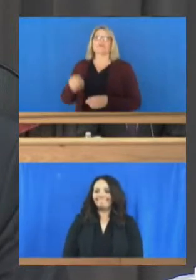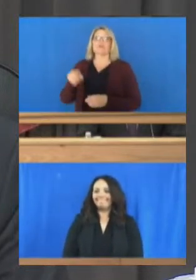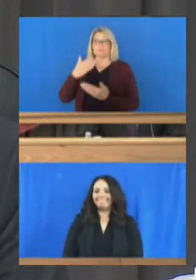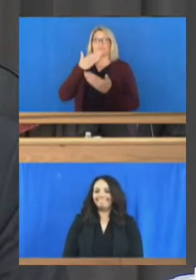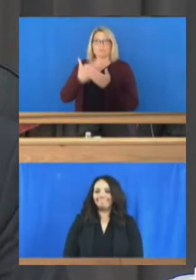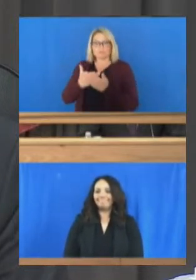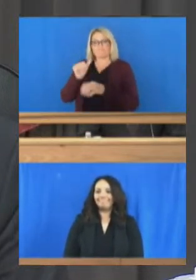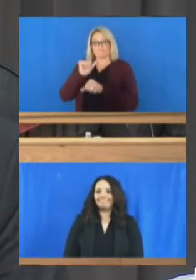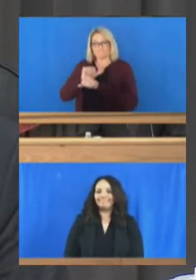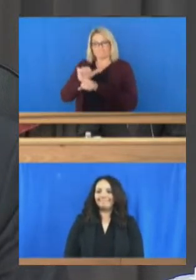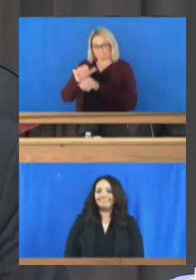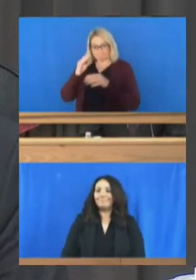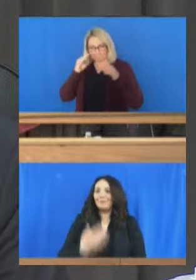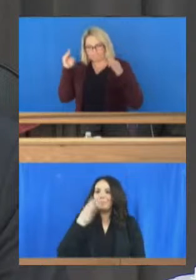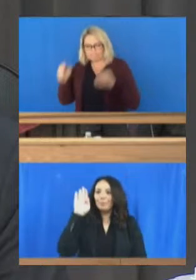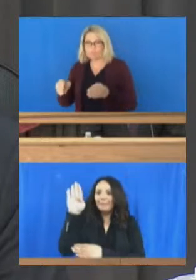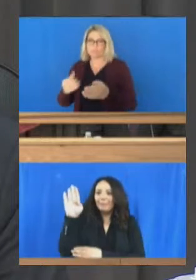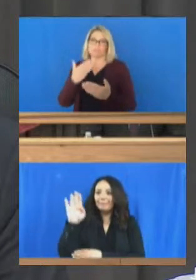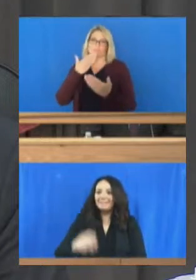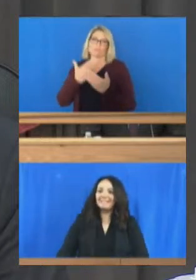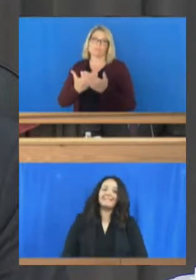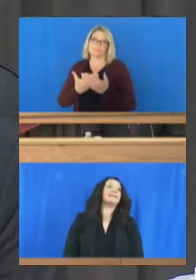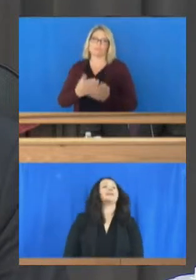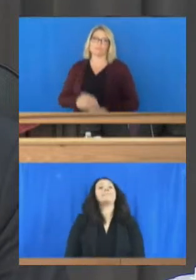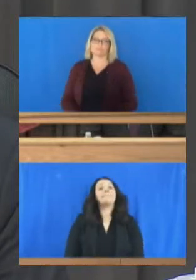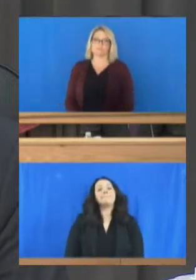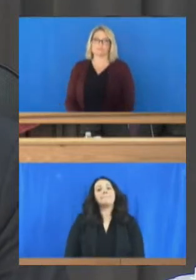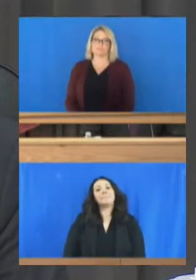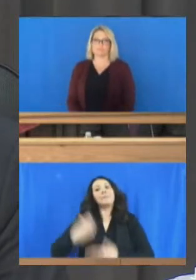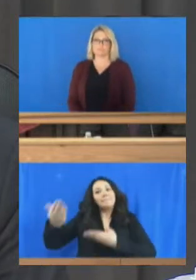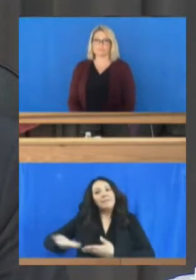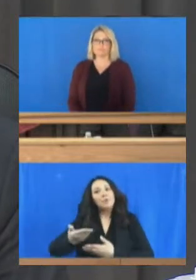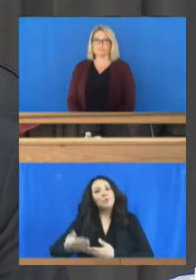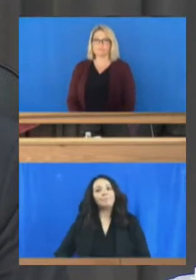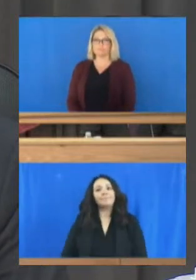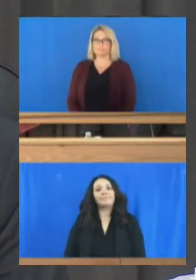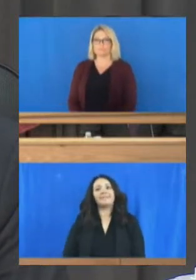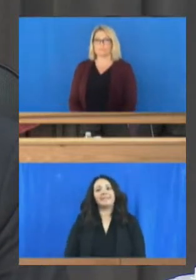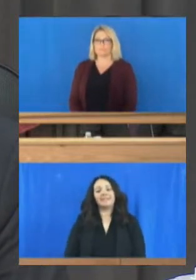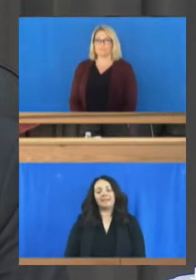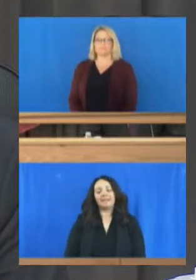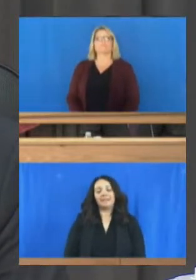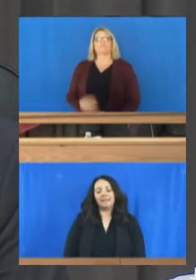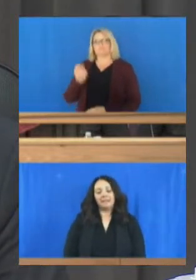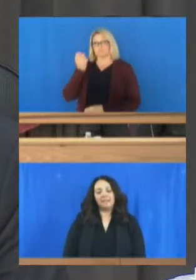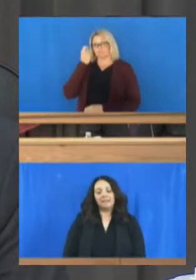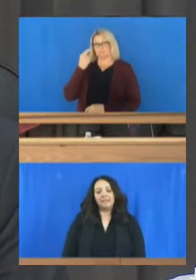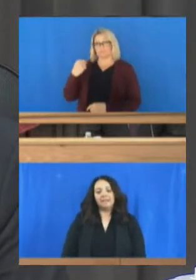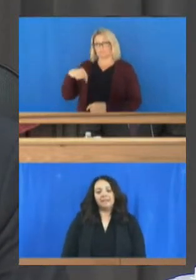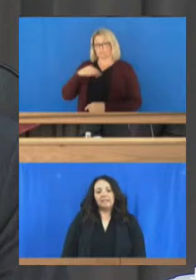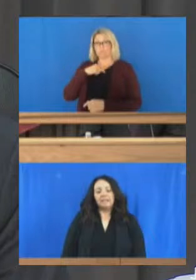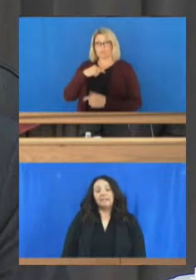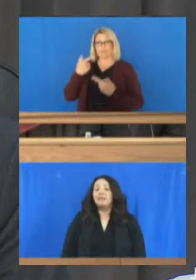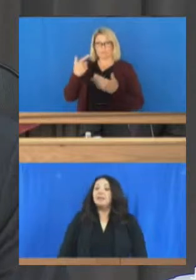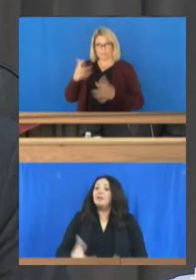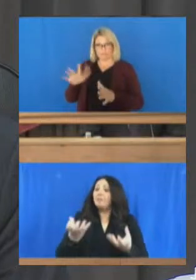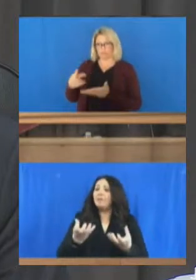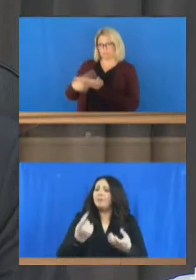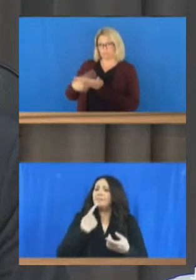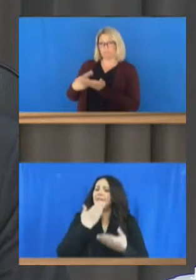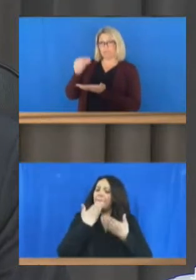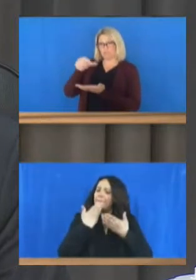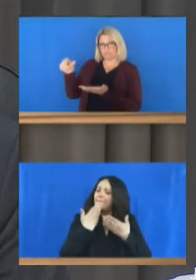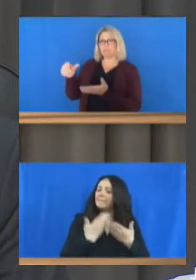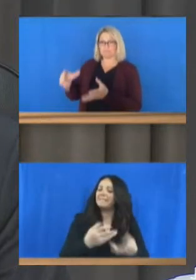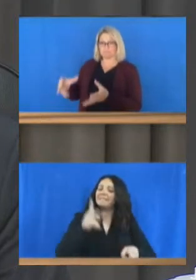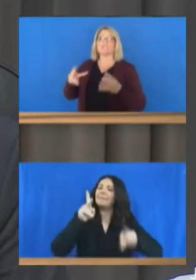province back to yellow. That's great news. And we've done really well to get to this place. The whole province being back to yellow, it offers us